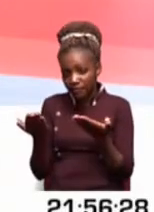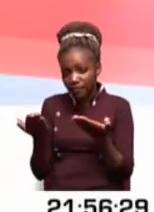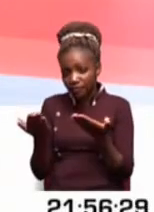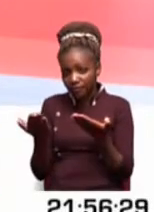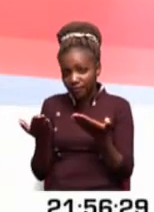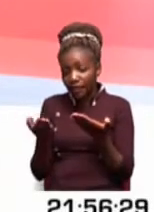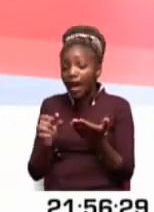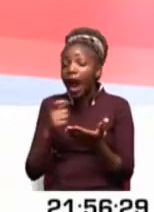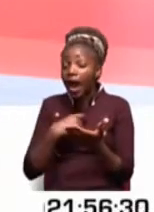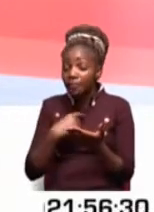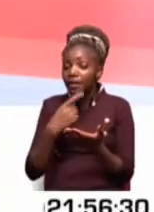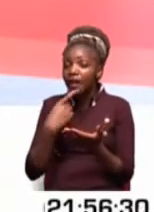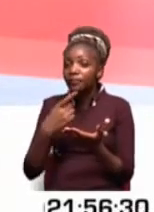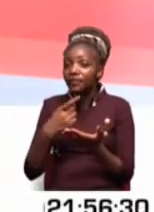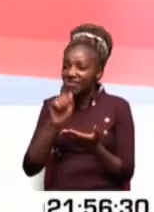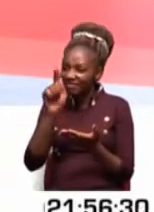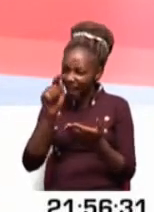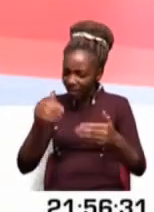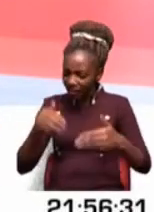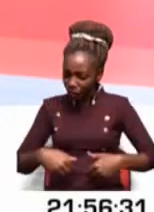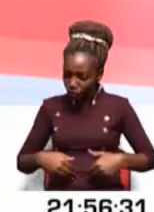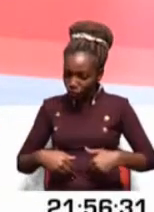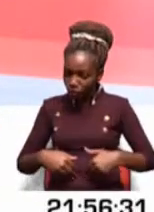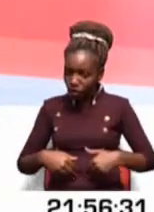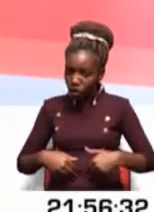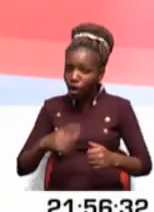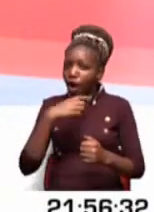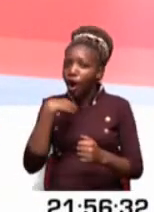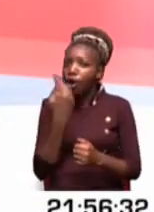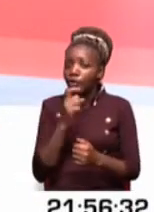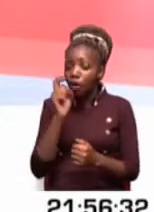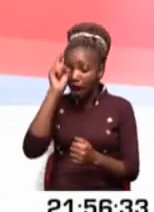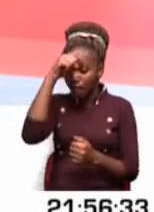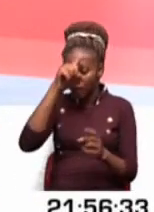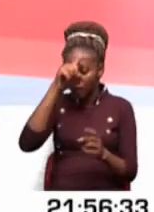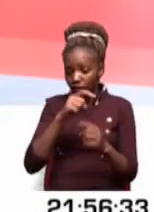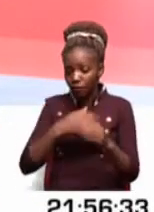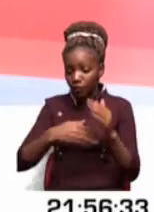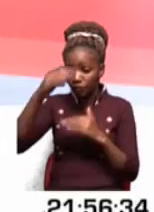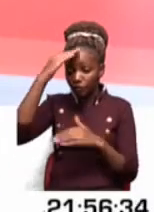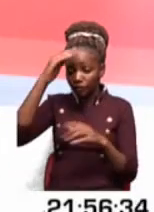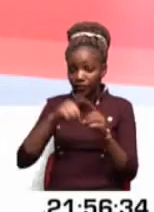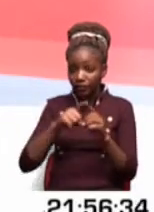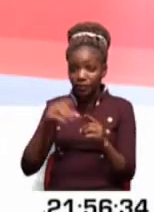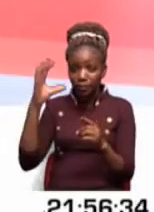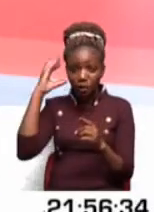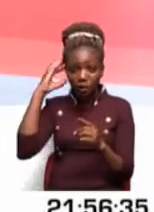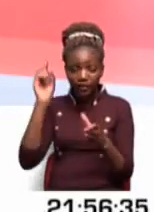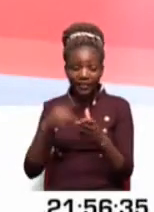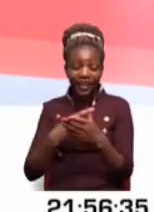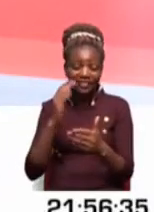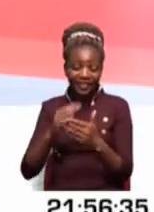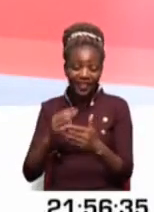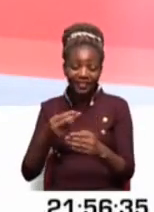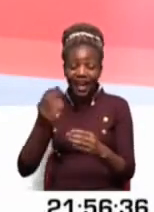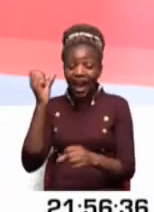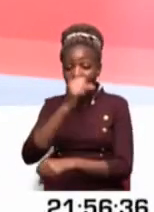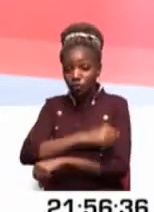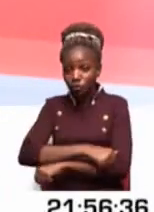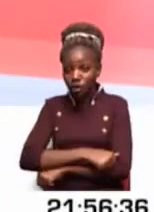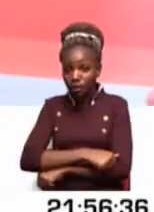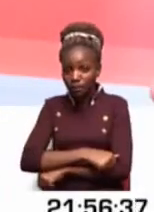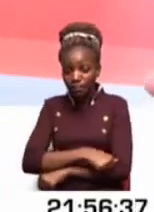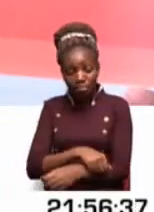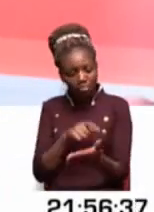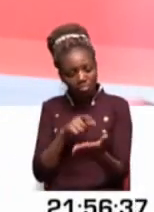is that young man who has graduated from a college, he's finished his Form 4 and the rest, will not be looking